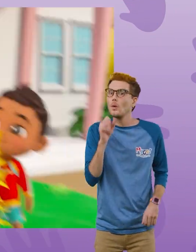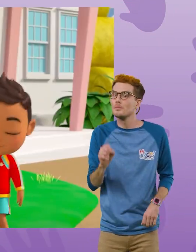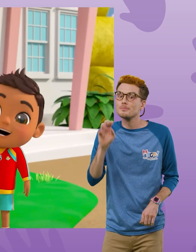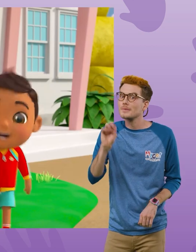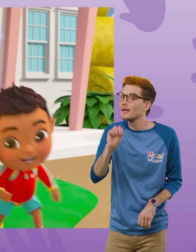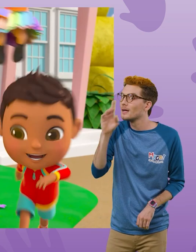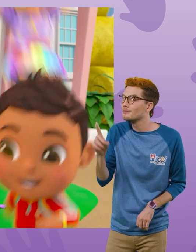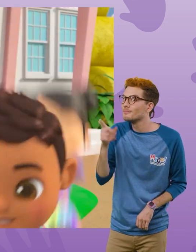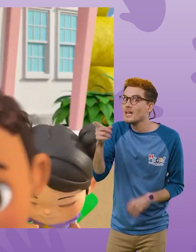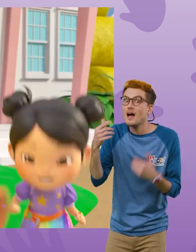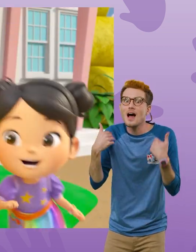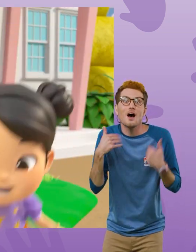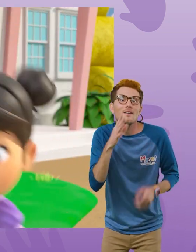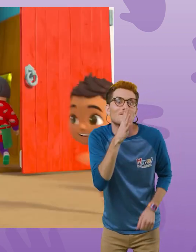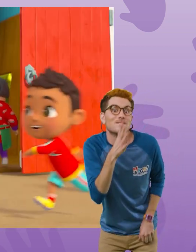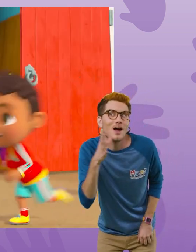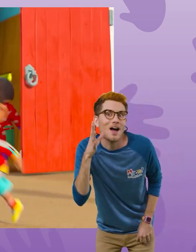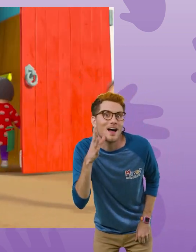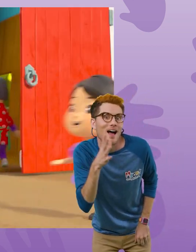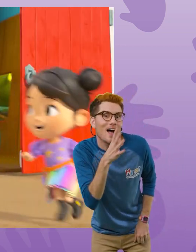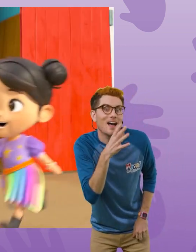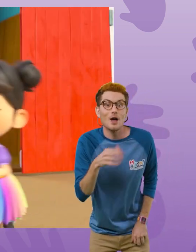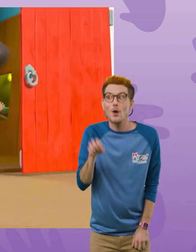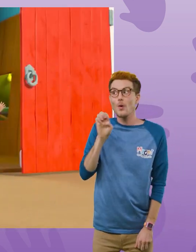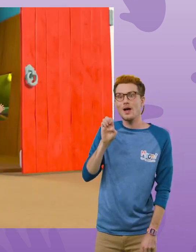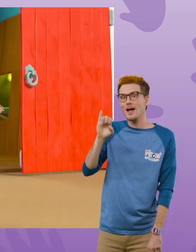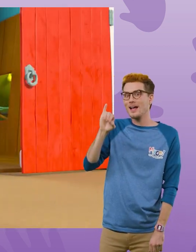Old Macdonald had a farm,